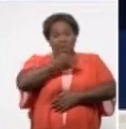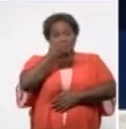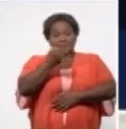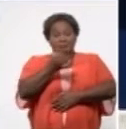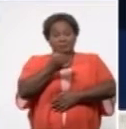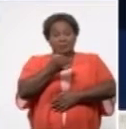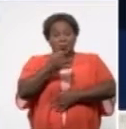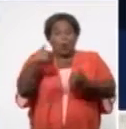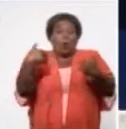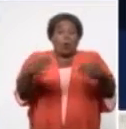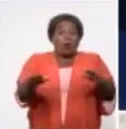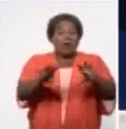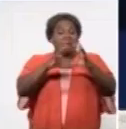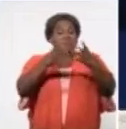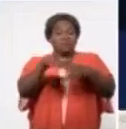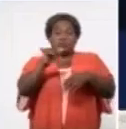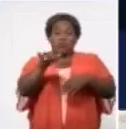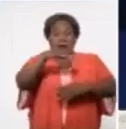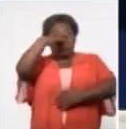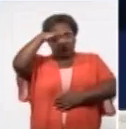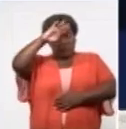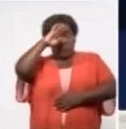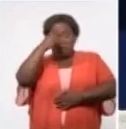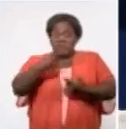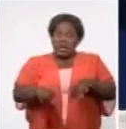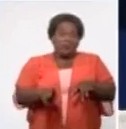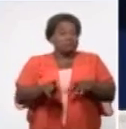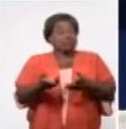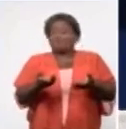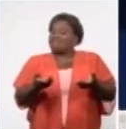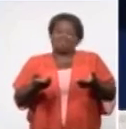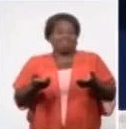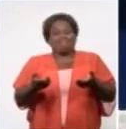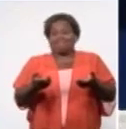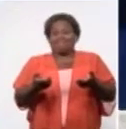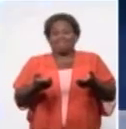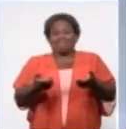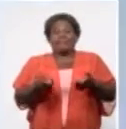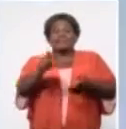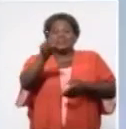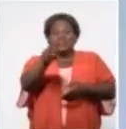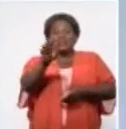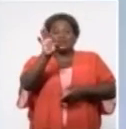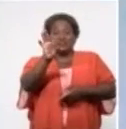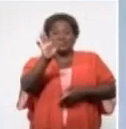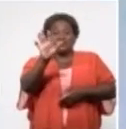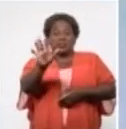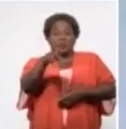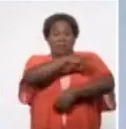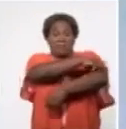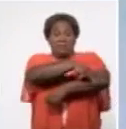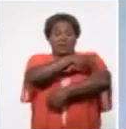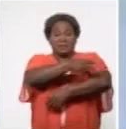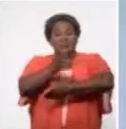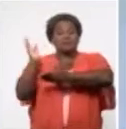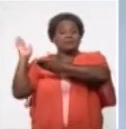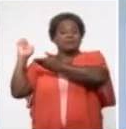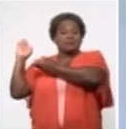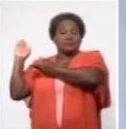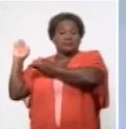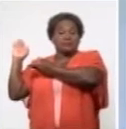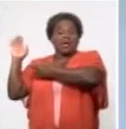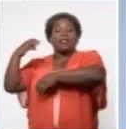day, we don't have any patients in critical conditions. In the world, we would like to have similar results,